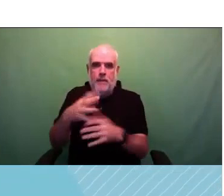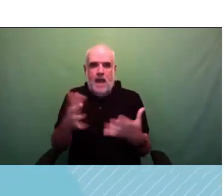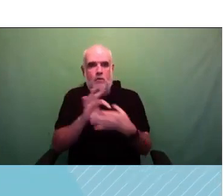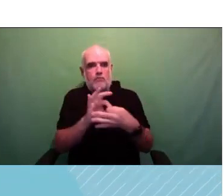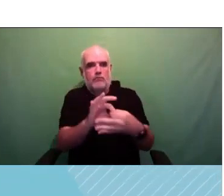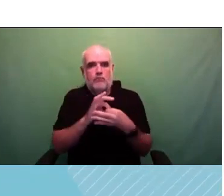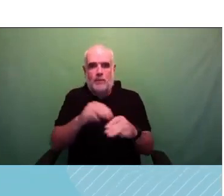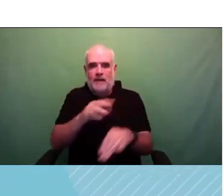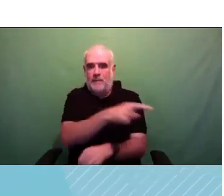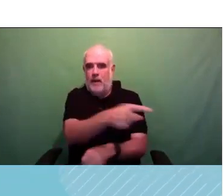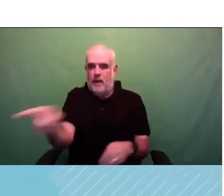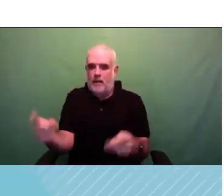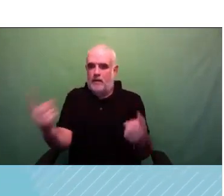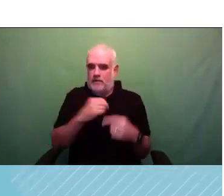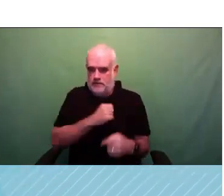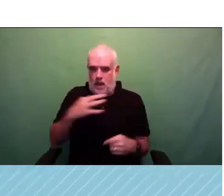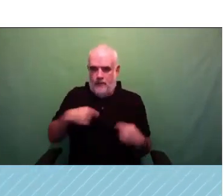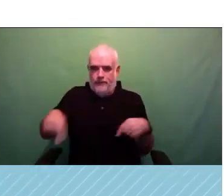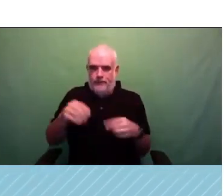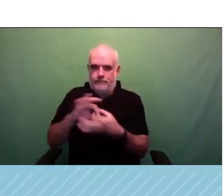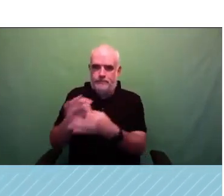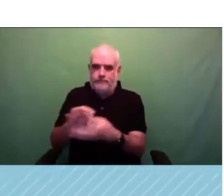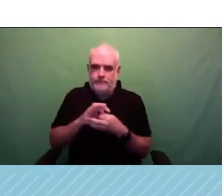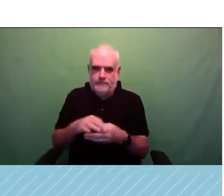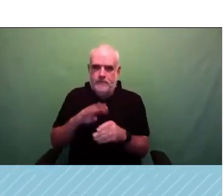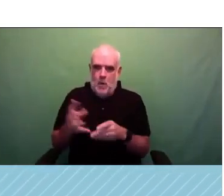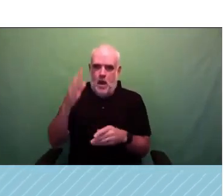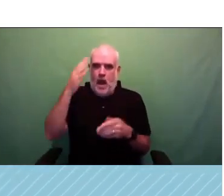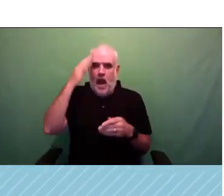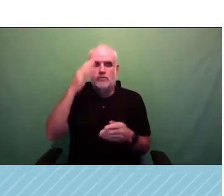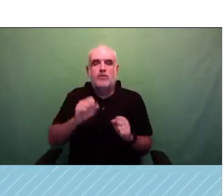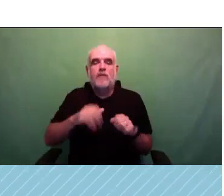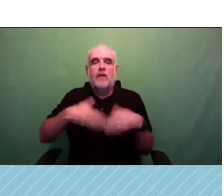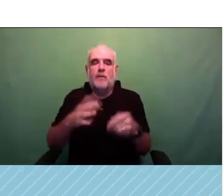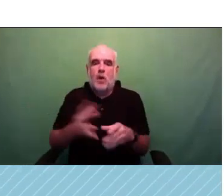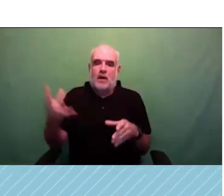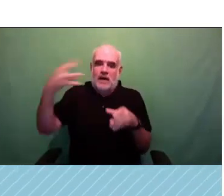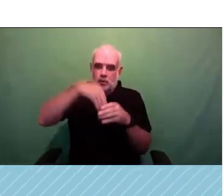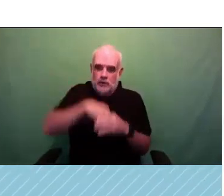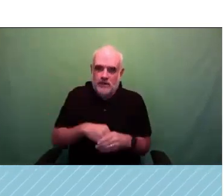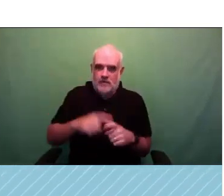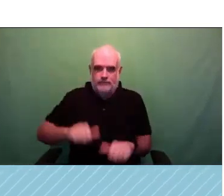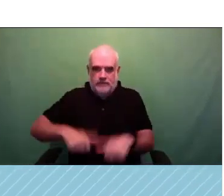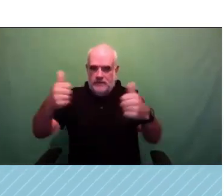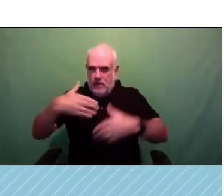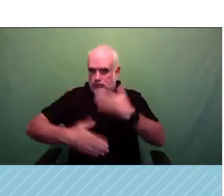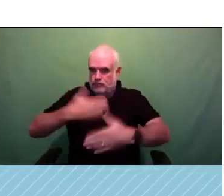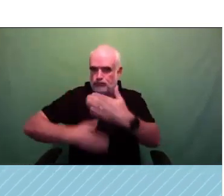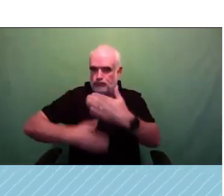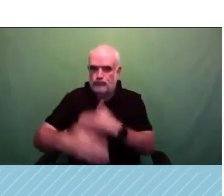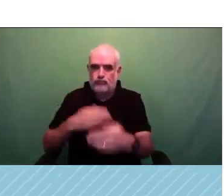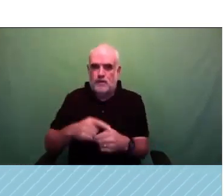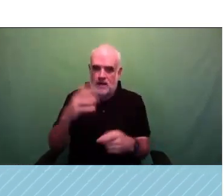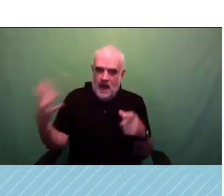transform how public bodies engage with members of the public and their own staff, to make Ireland's public services more inclusive and more